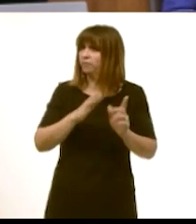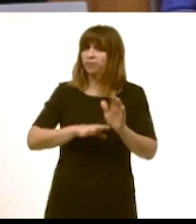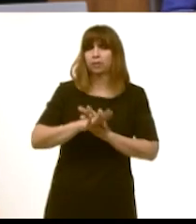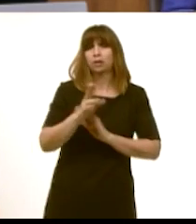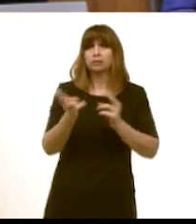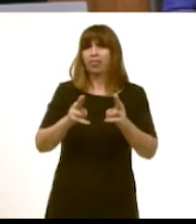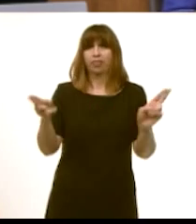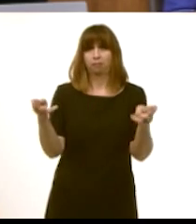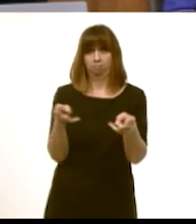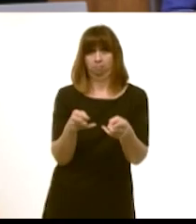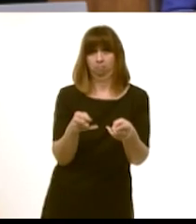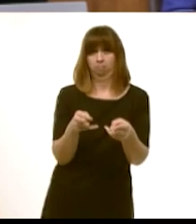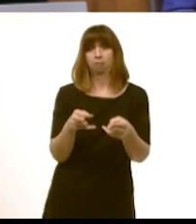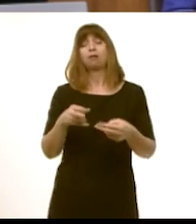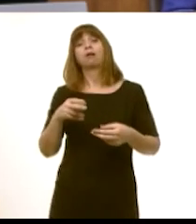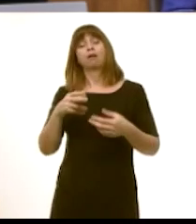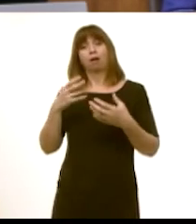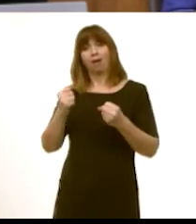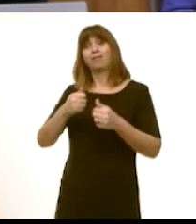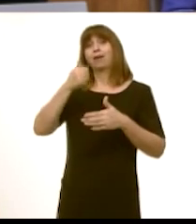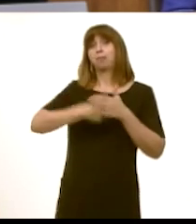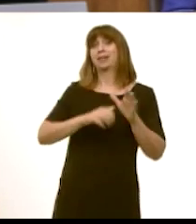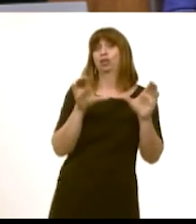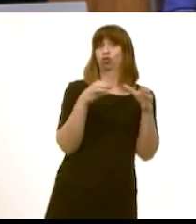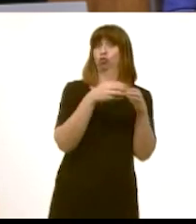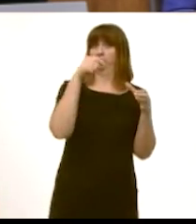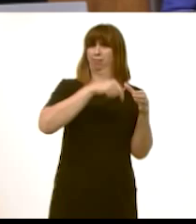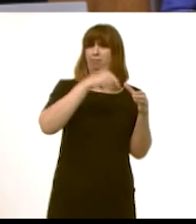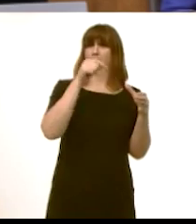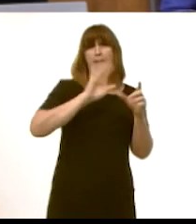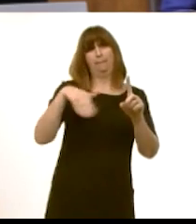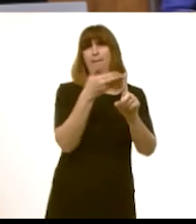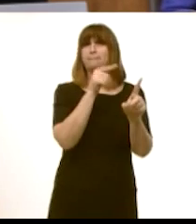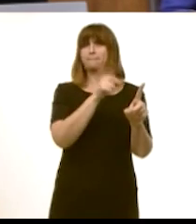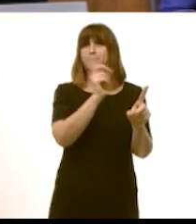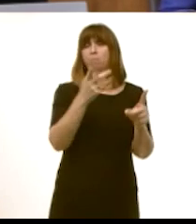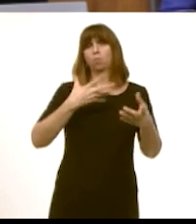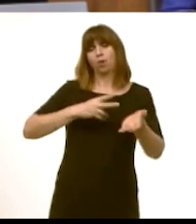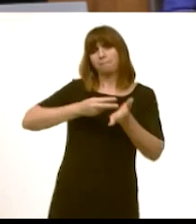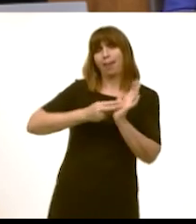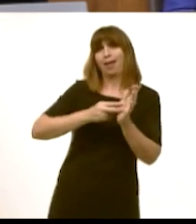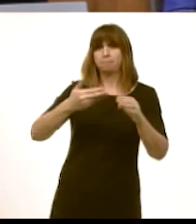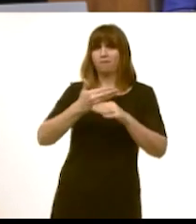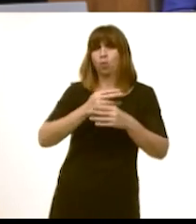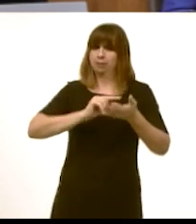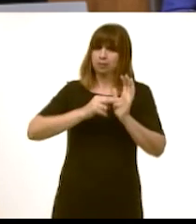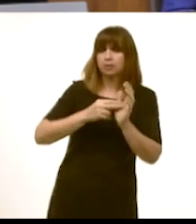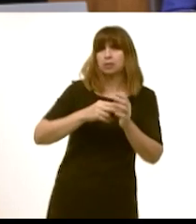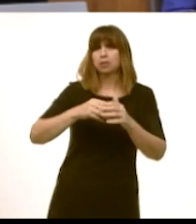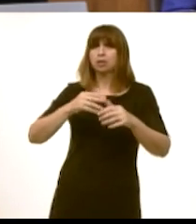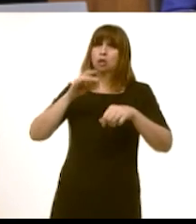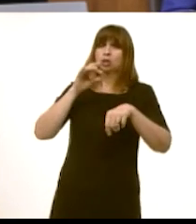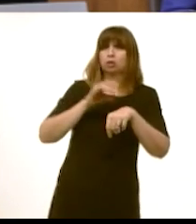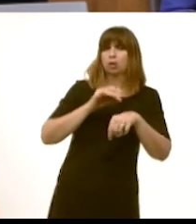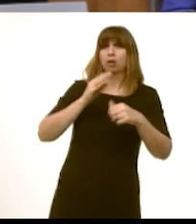what I said about the cancer implementation group, their priorities are to improve delivery service planning and performance, to develop primary care